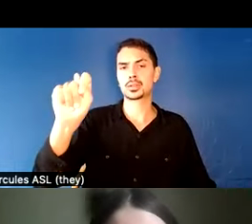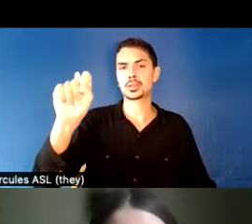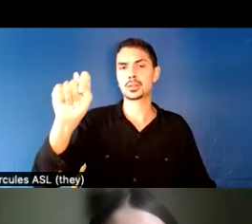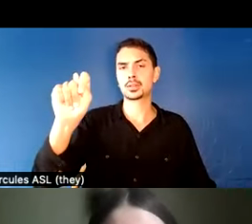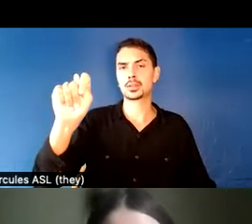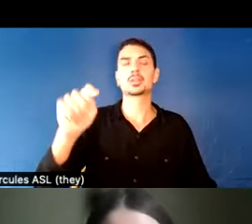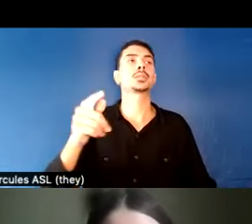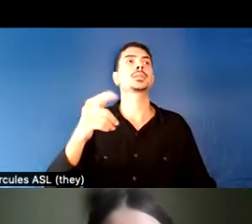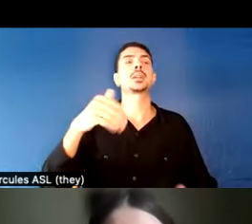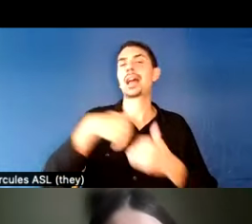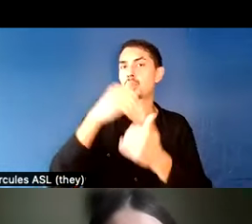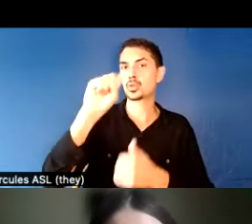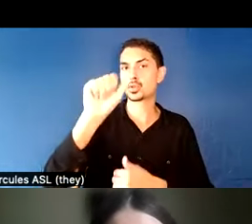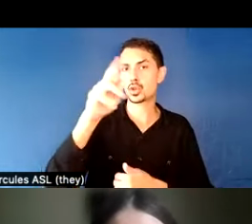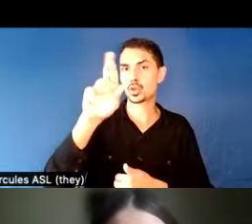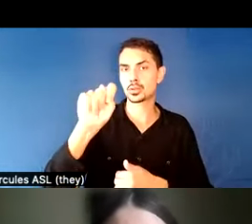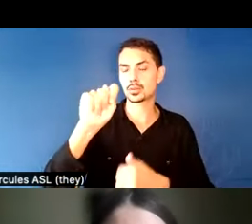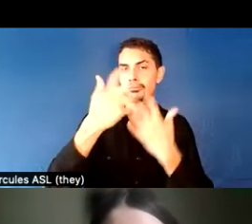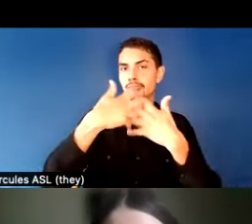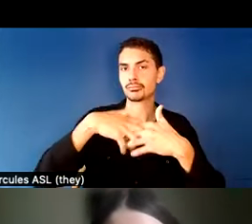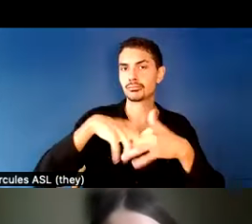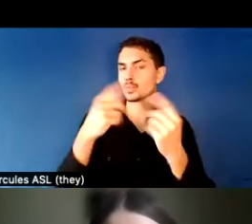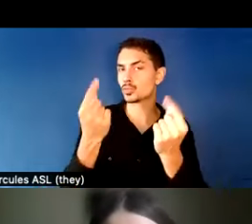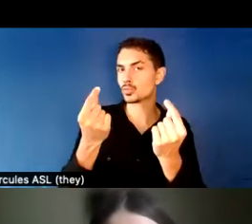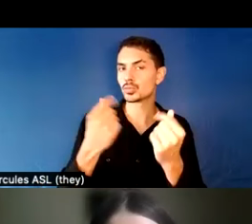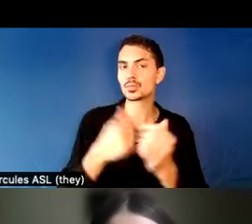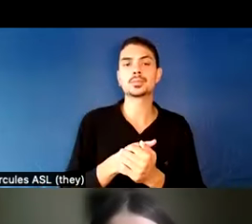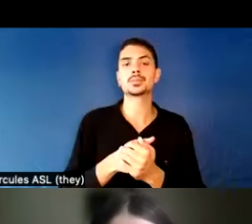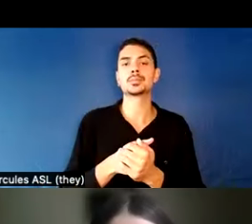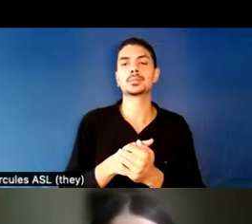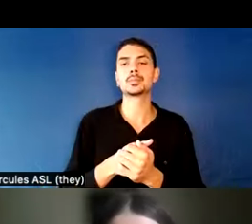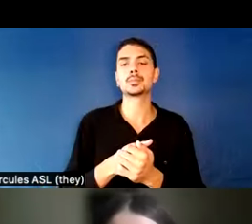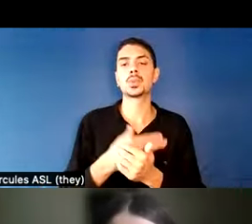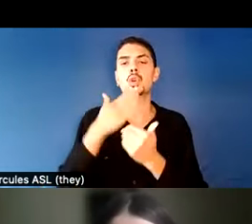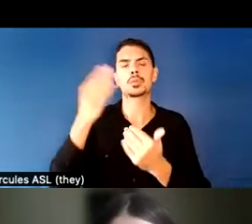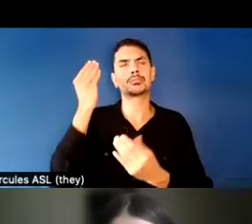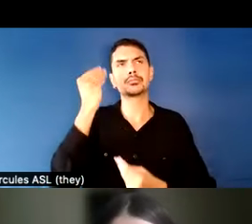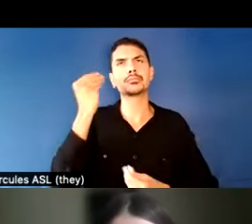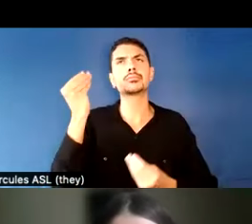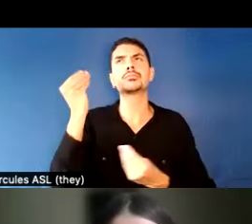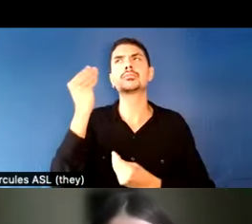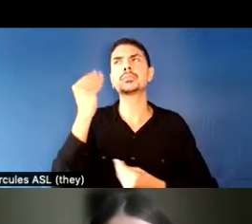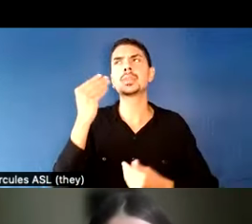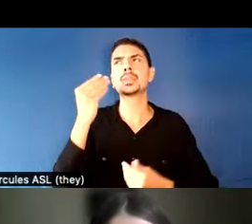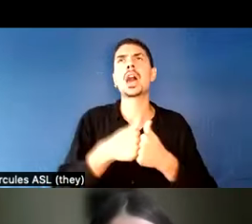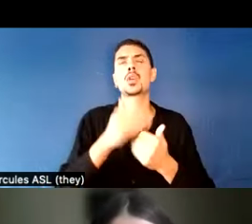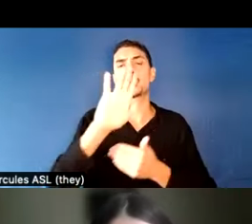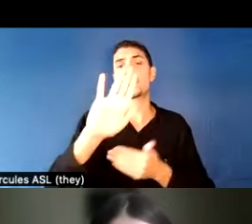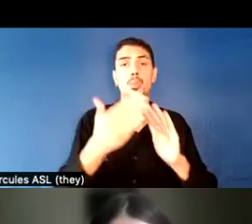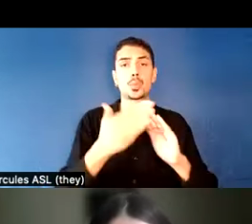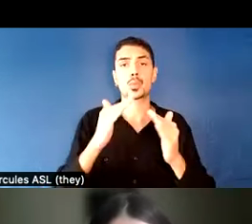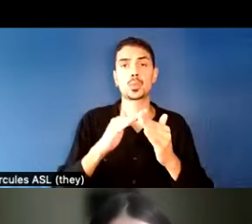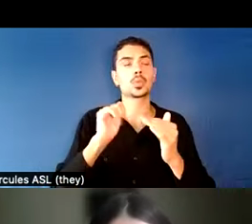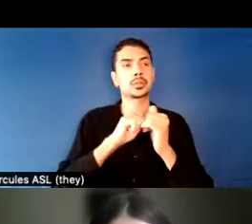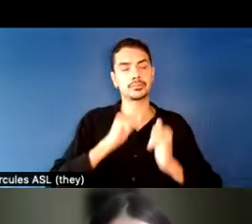can do, and really some good mullings about what you can do in your own community to